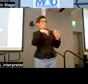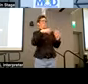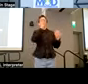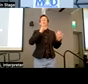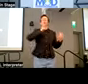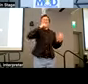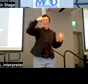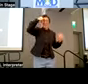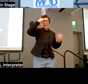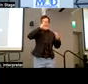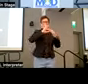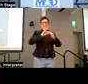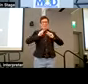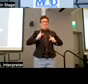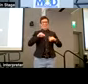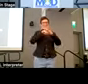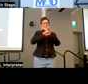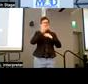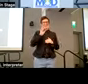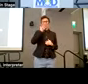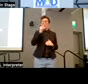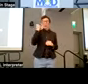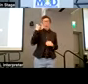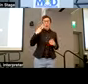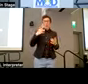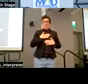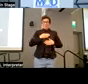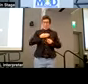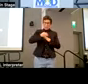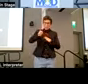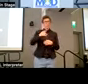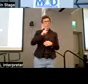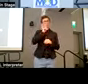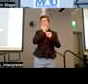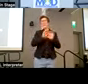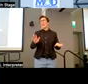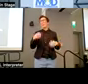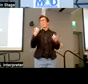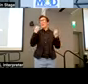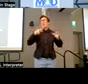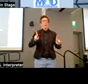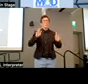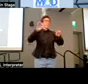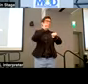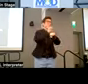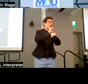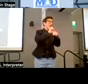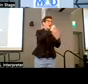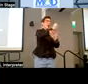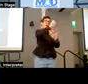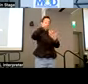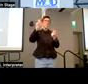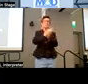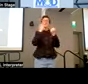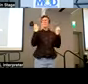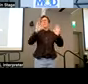And honestly, through my career, I've been, I've been blessed with some great opportunities, great jobs, and being some great